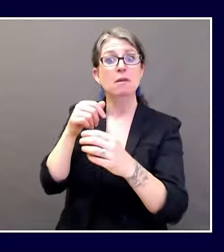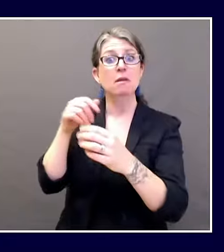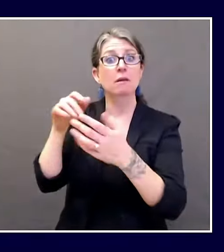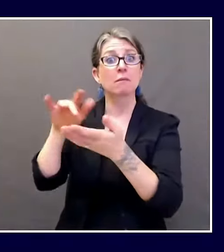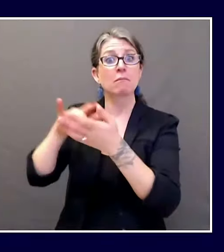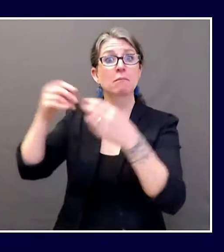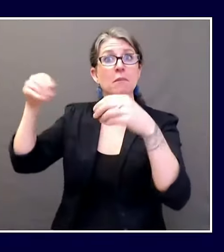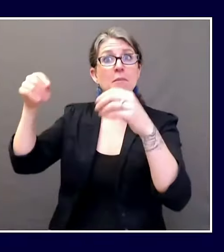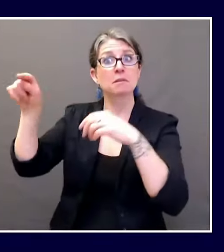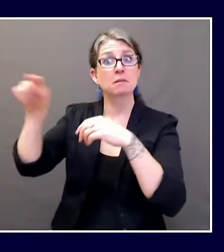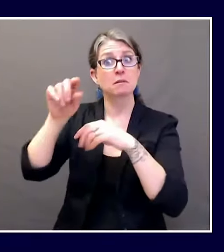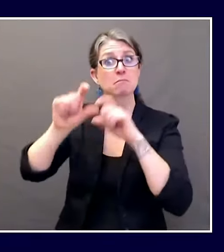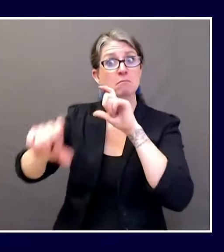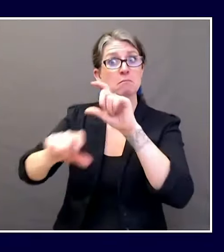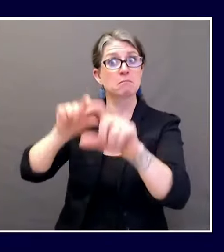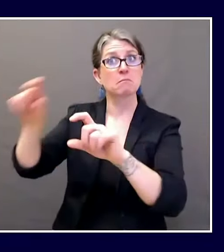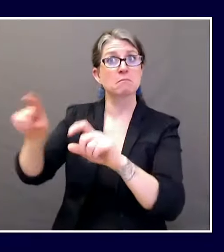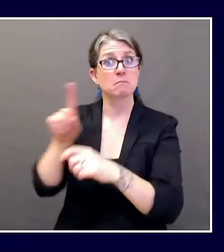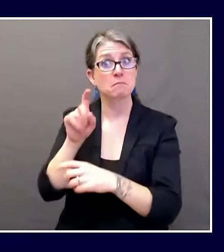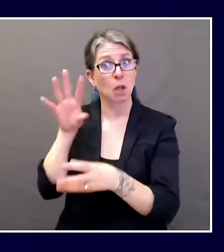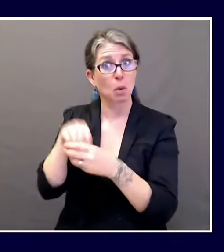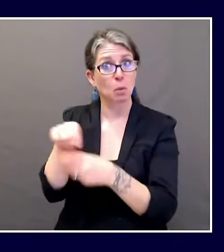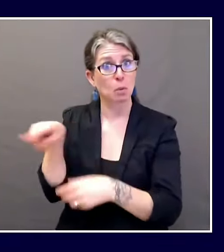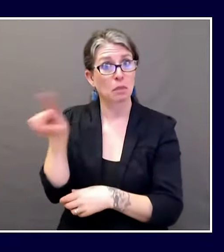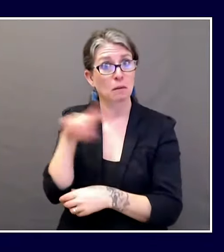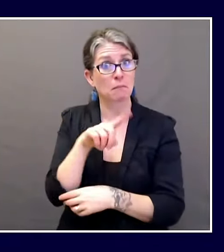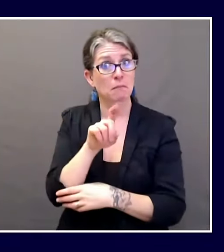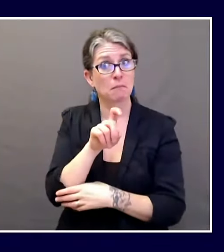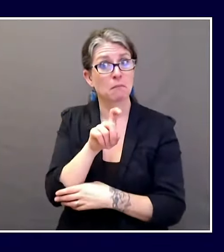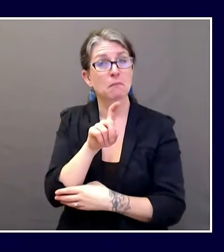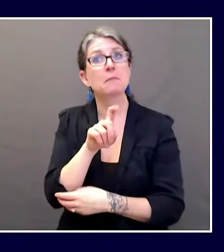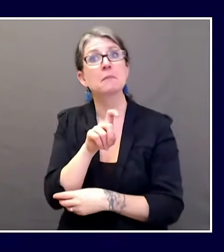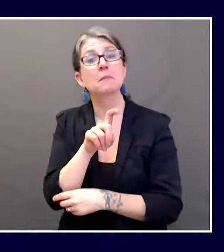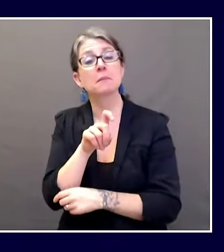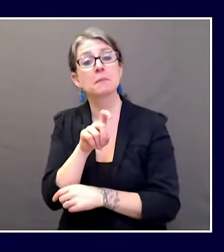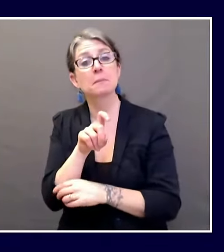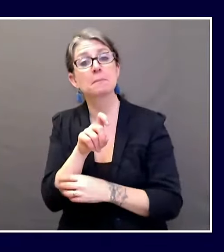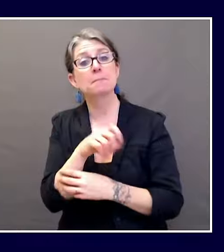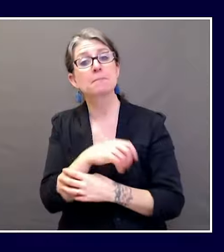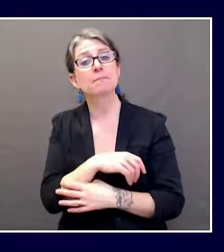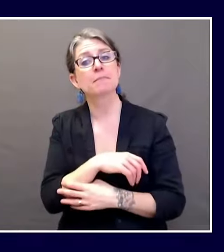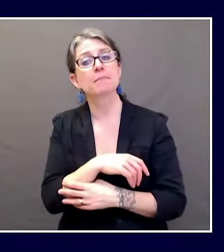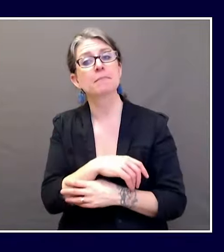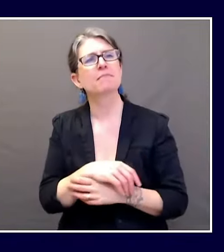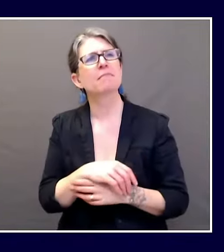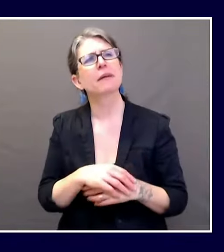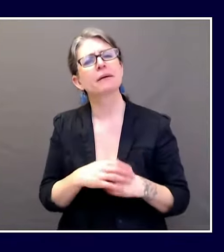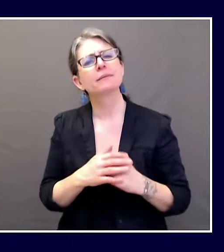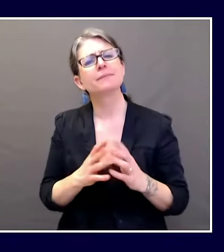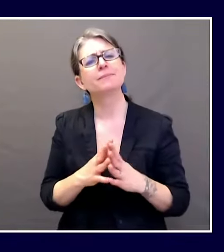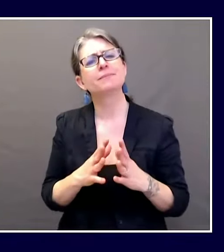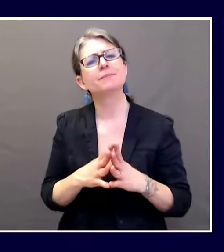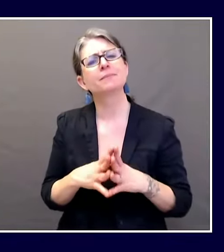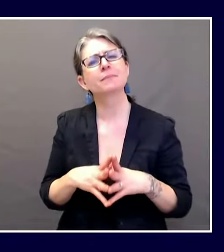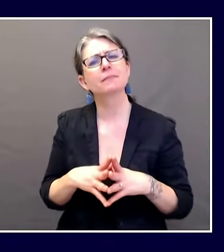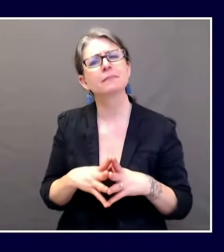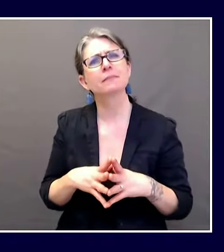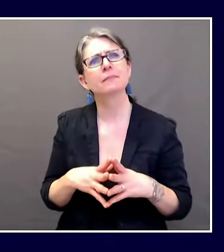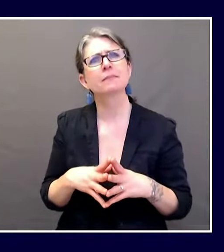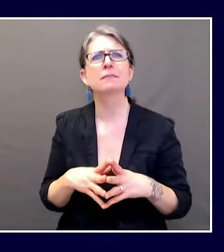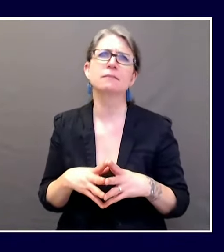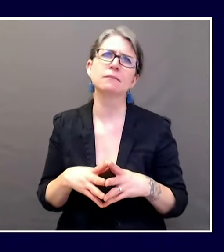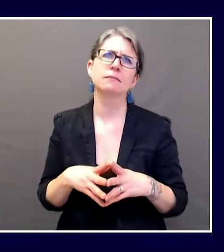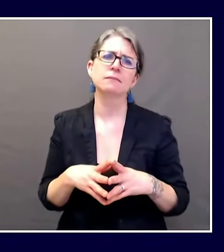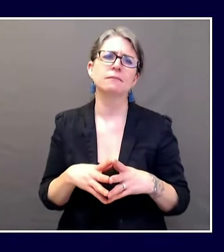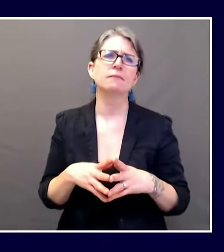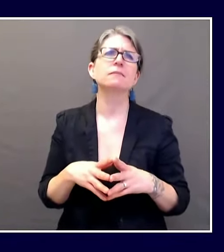harsh. But you are generally correct, Caitlin. Independent pharmacies are not receiving